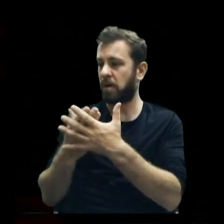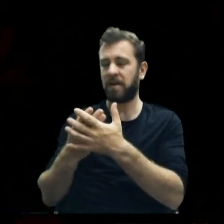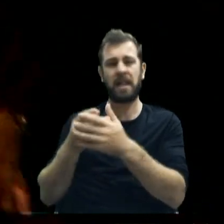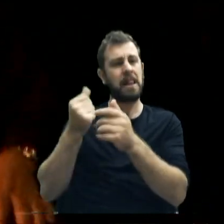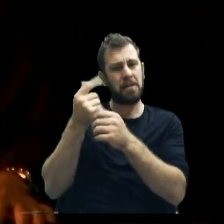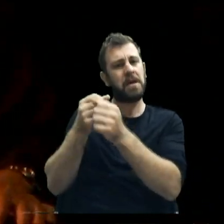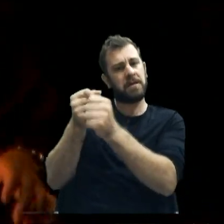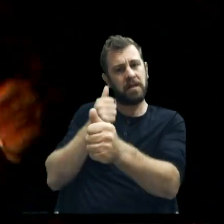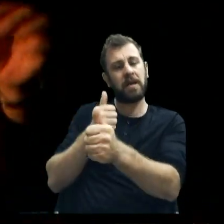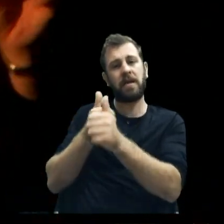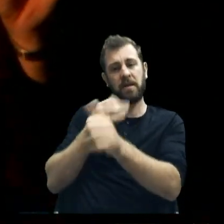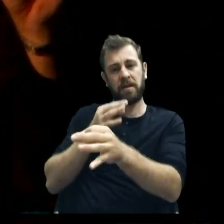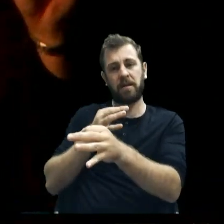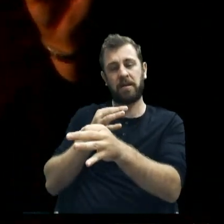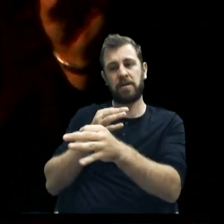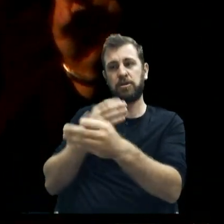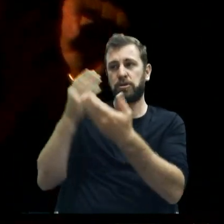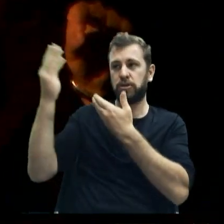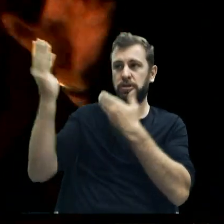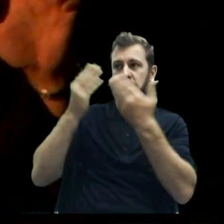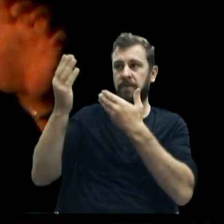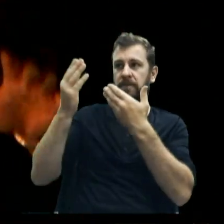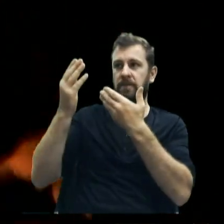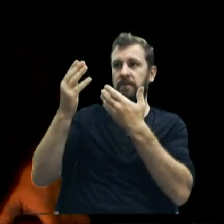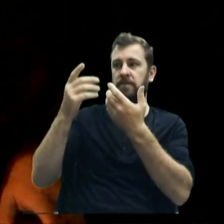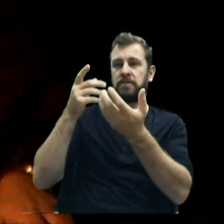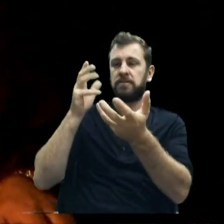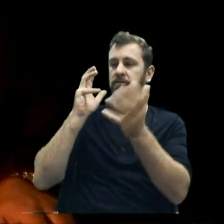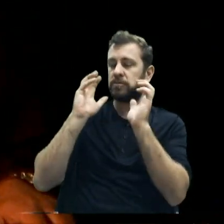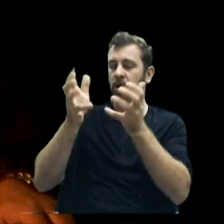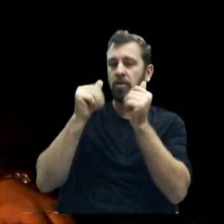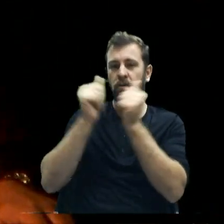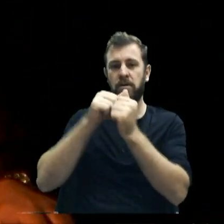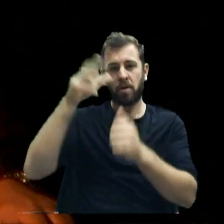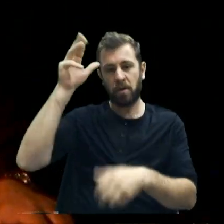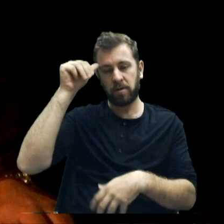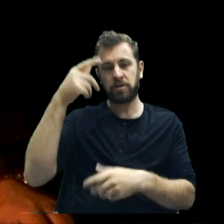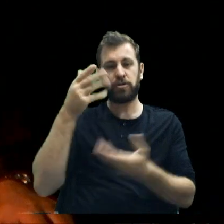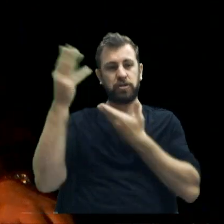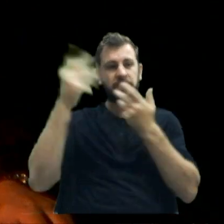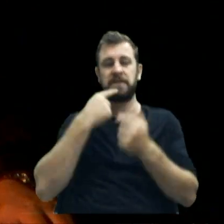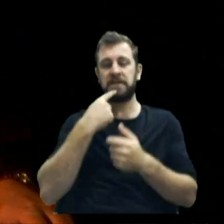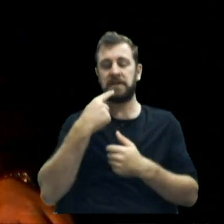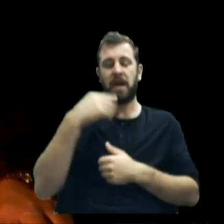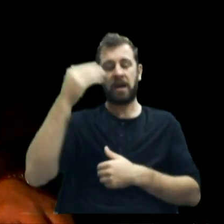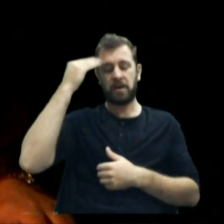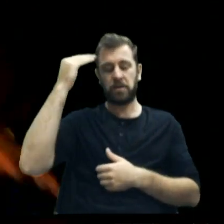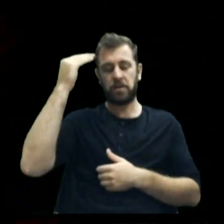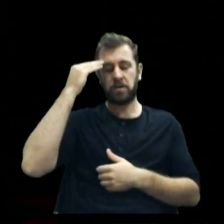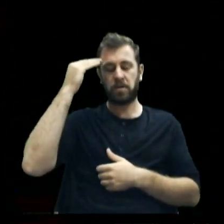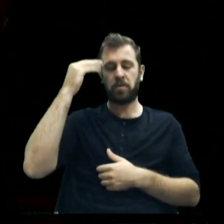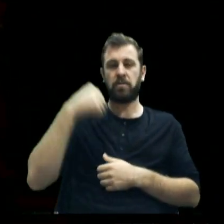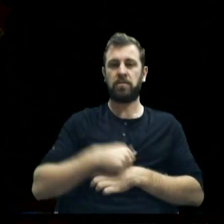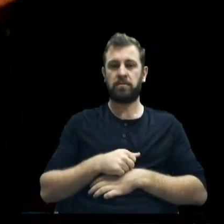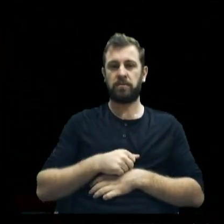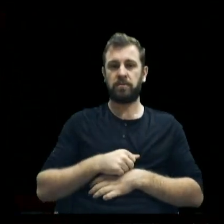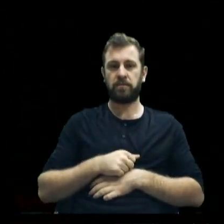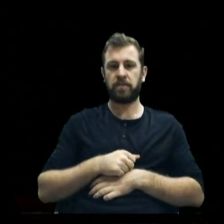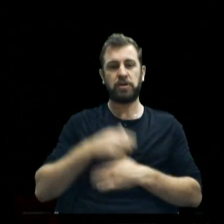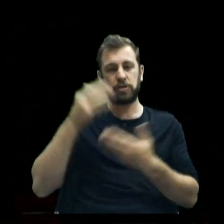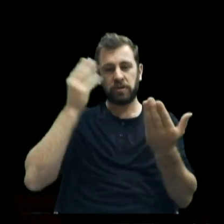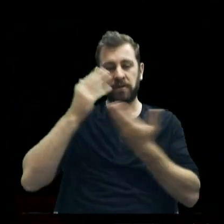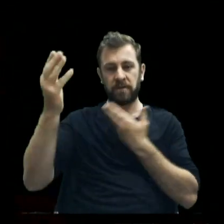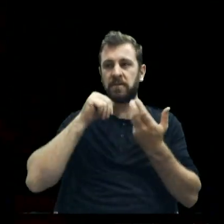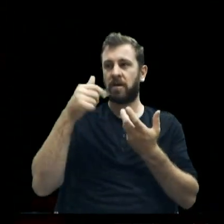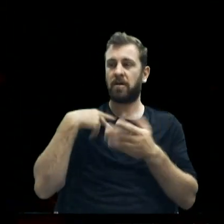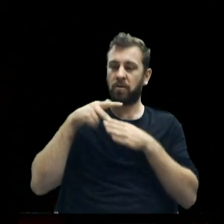a little bit delayed. And the servant begins to talk to the horse. And the servant says that I know that the servant has no business riding